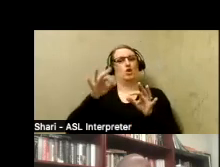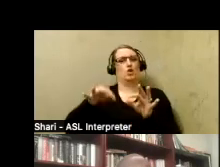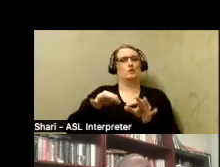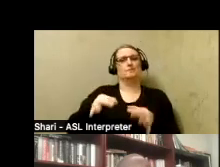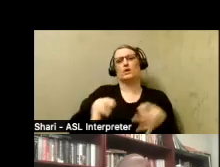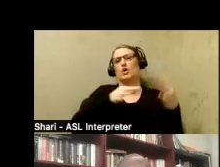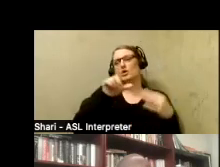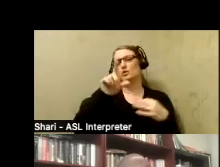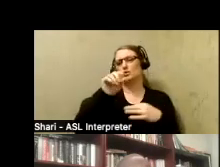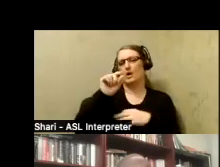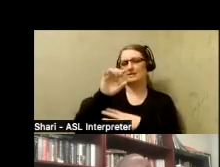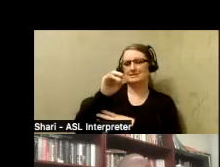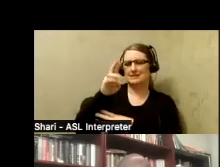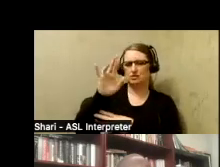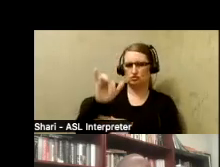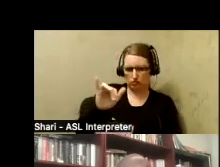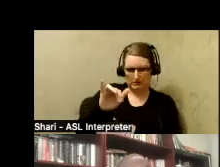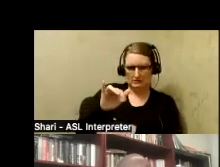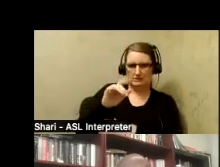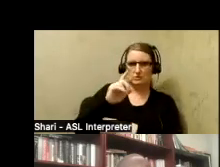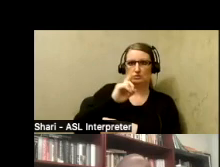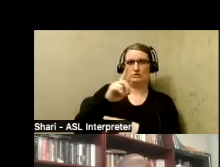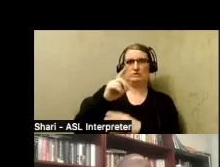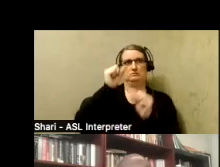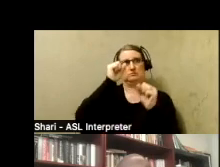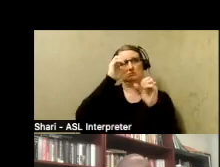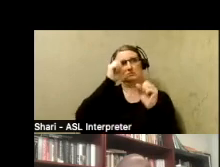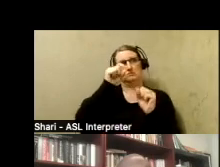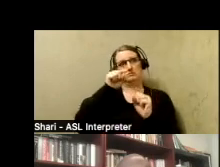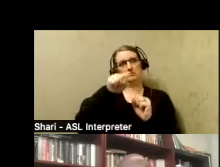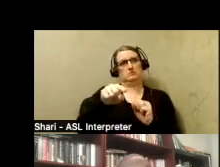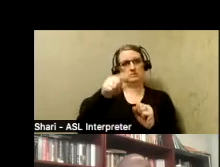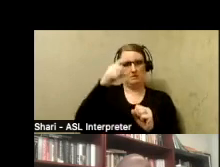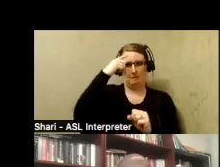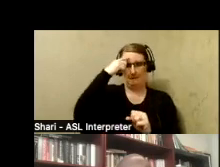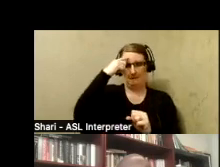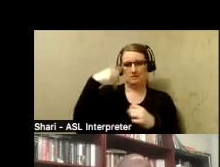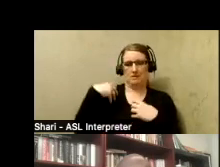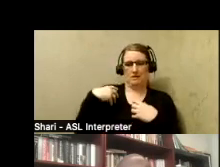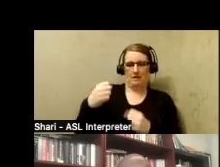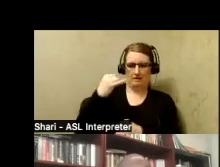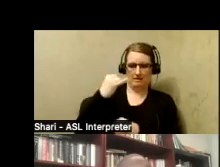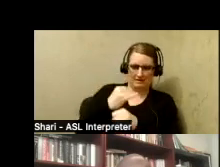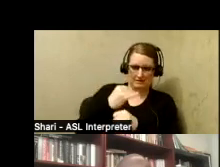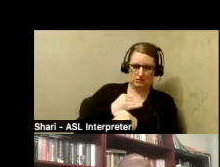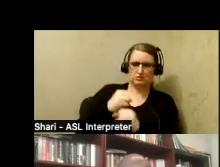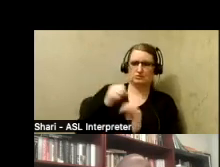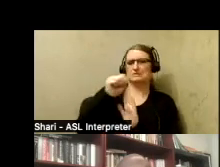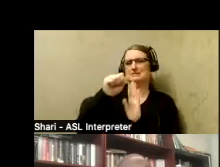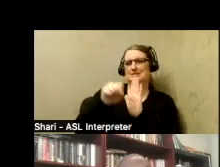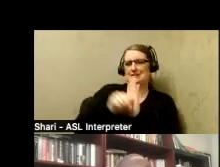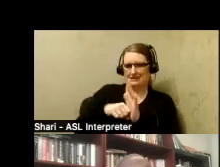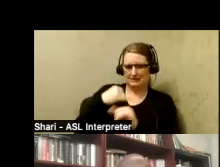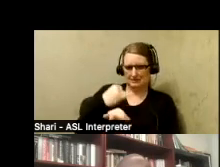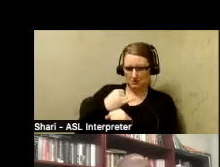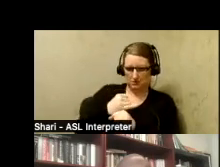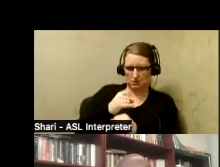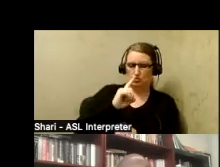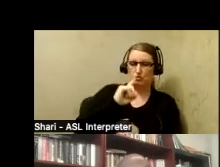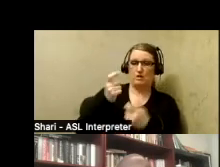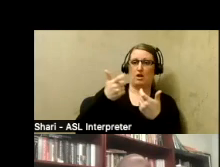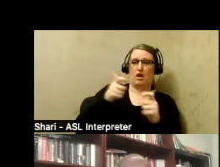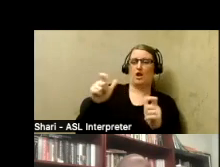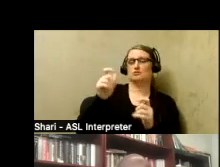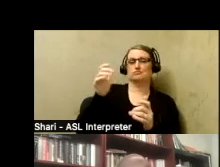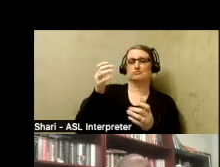asylum horrors looms large in the public imagination, mental health institutions and state asylums are largely defunded and